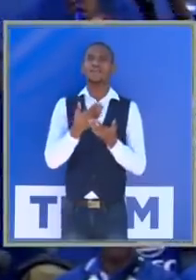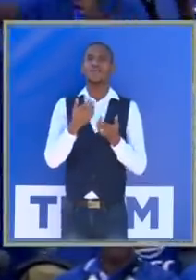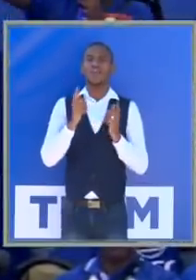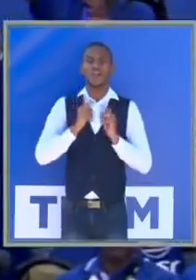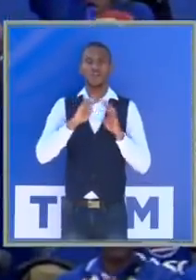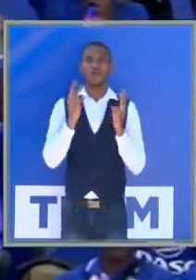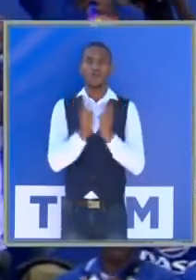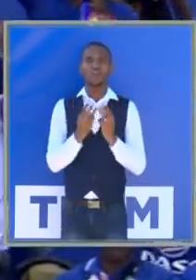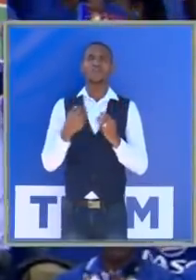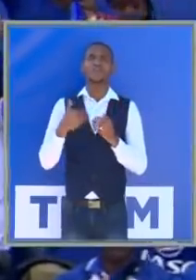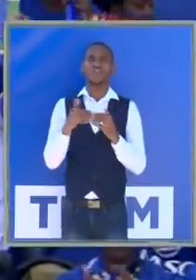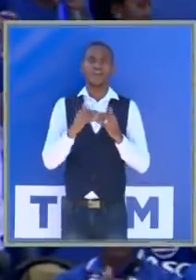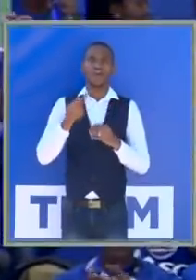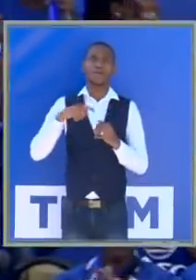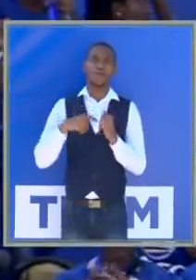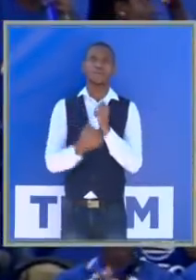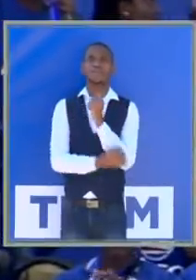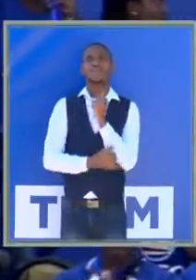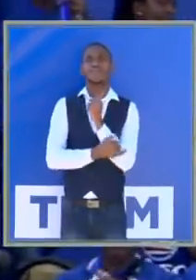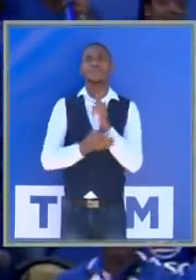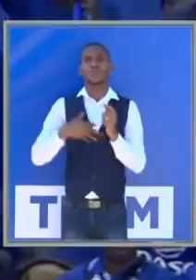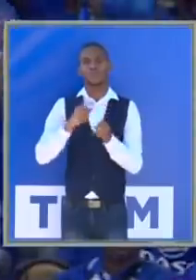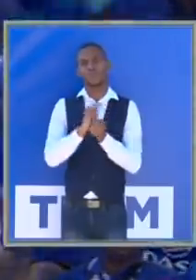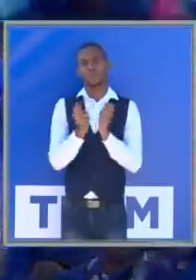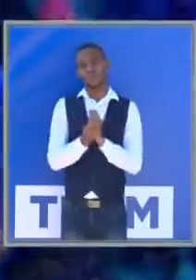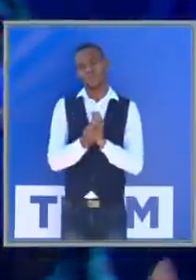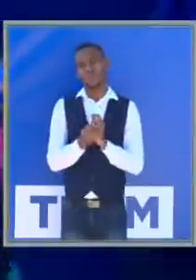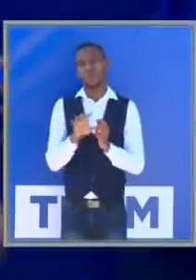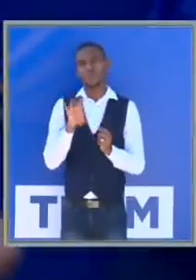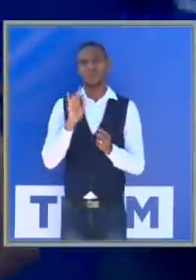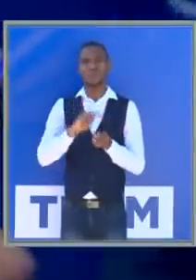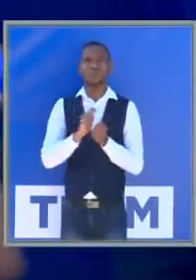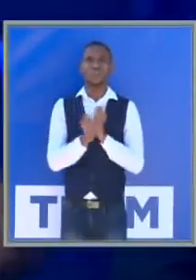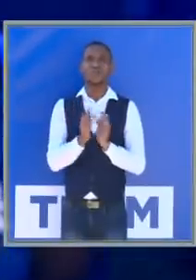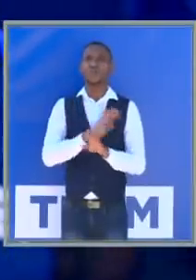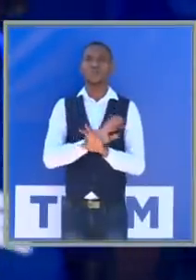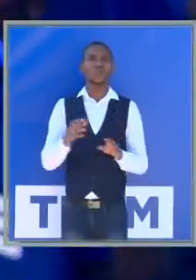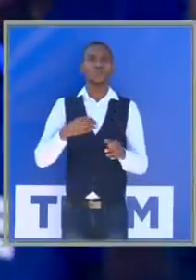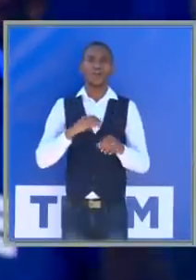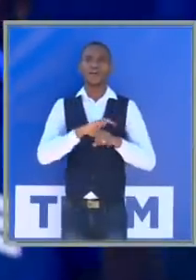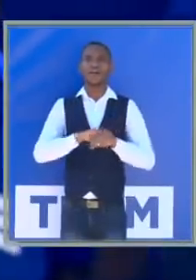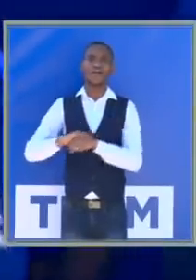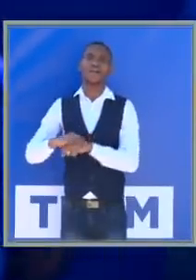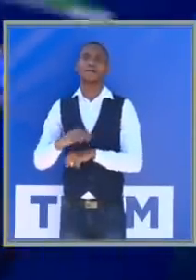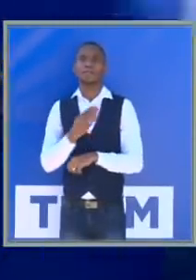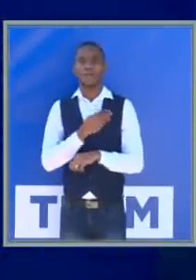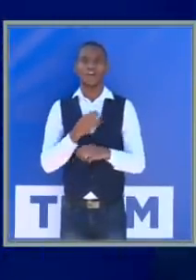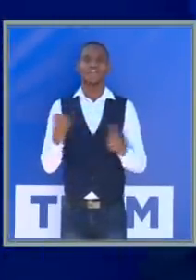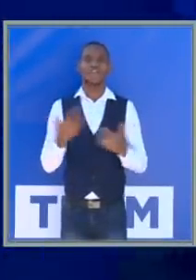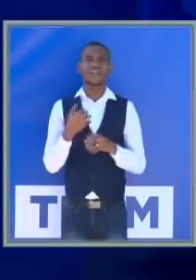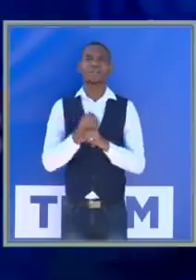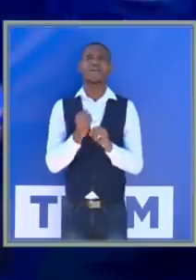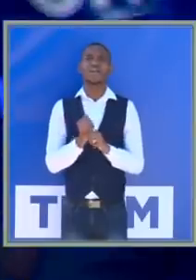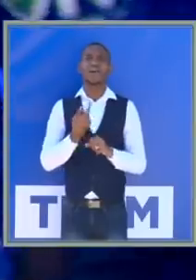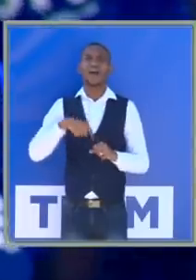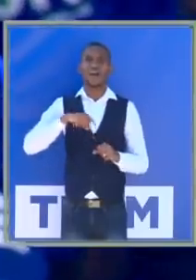we care about our country, and we're going to choose change. We're not going to be guided by a fear that makes us stick